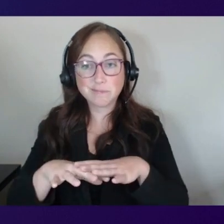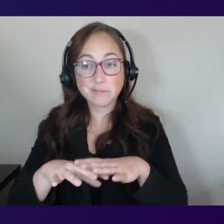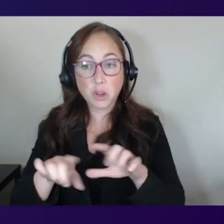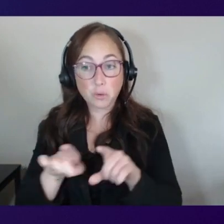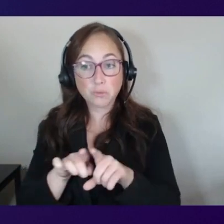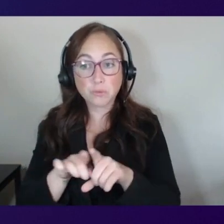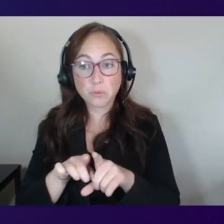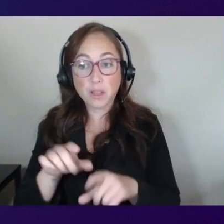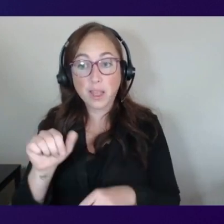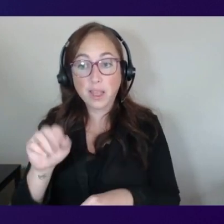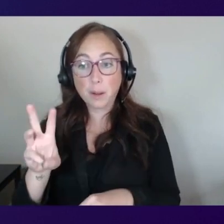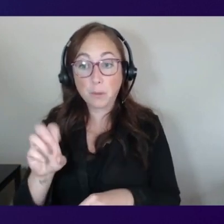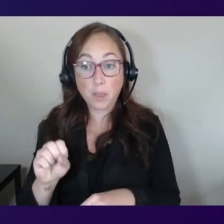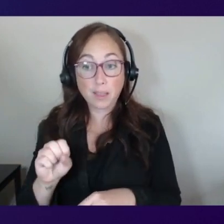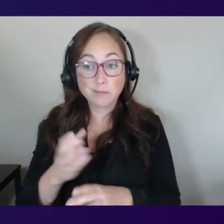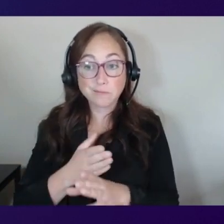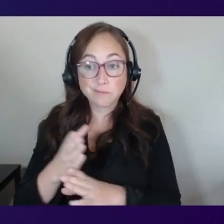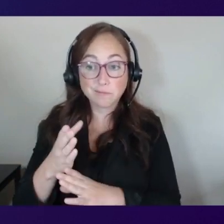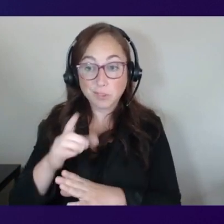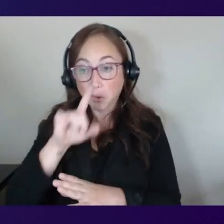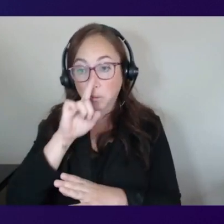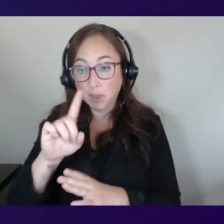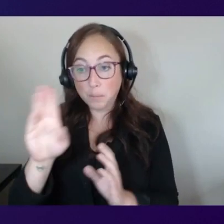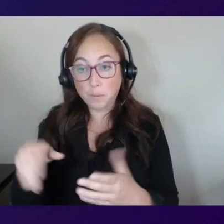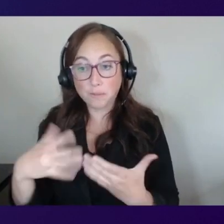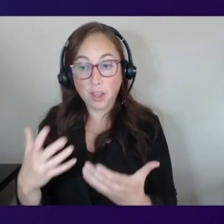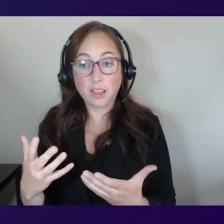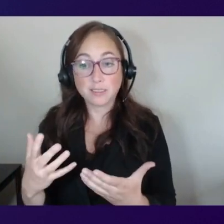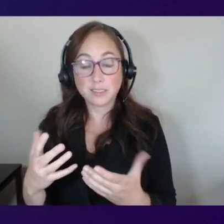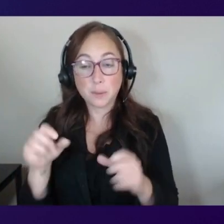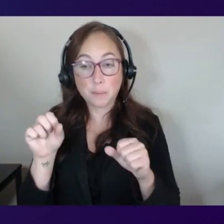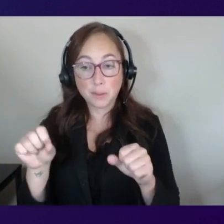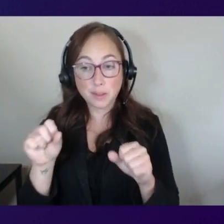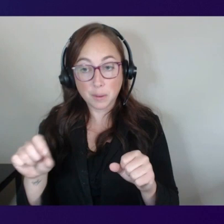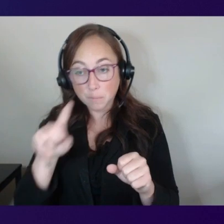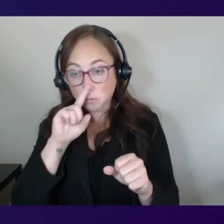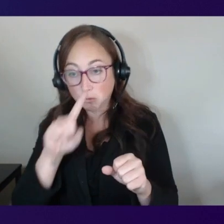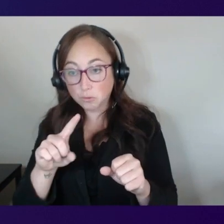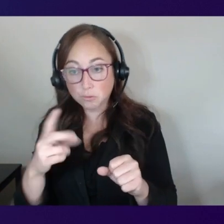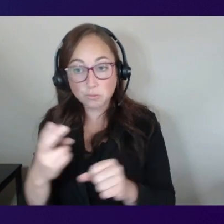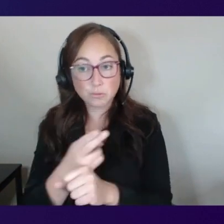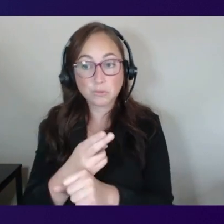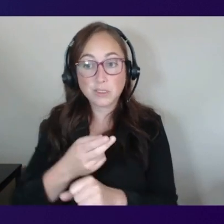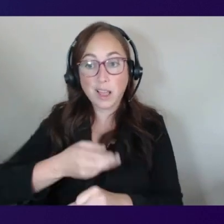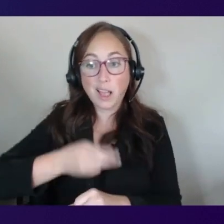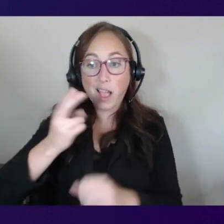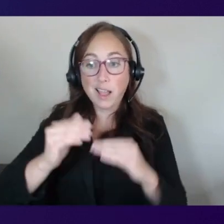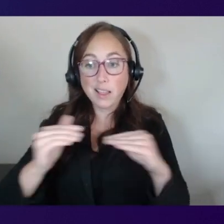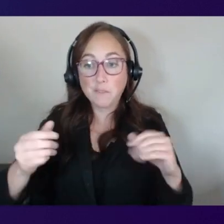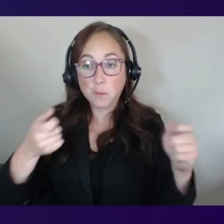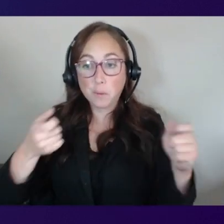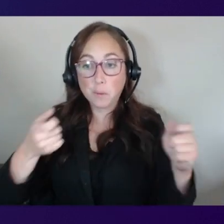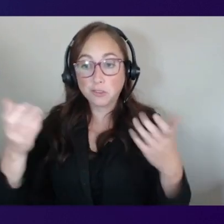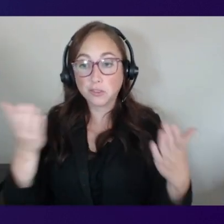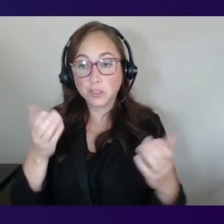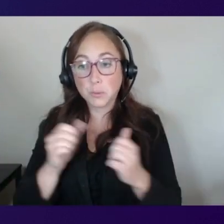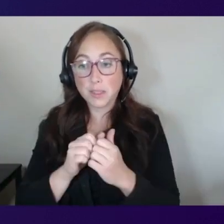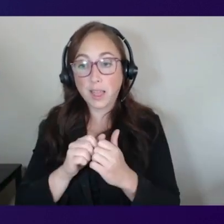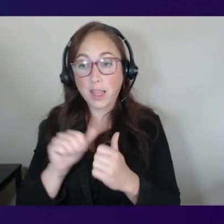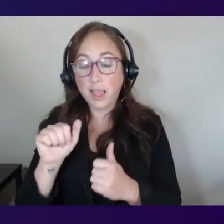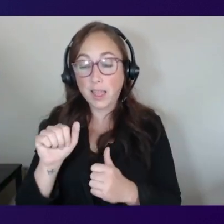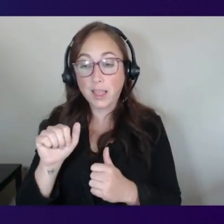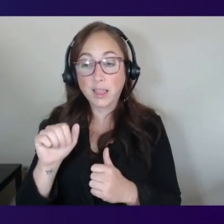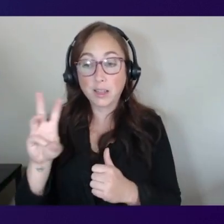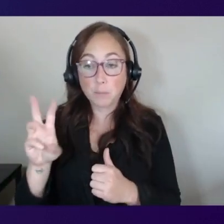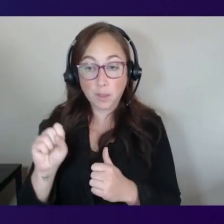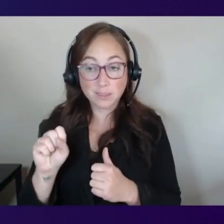Amazon Workspaces Core specifically really provides the ability to make use of the higher level of managed services with Amazon Workspaces, but keep